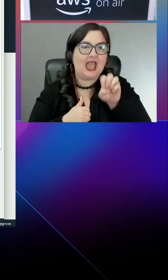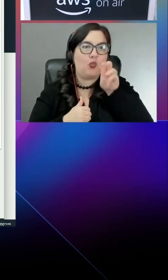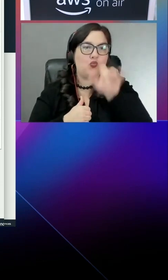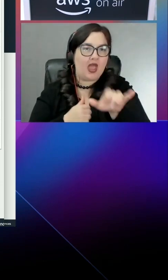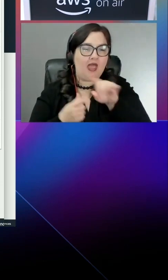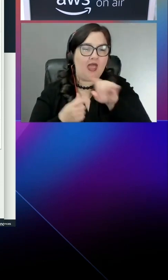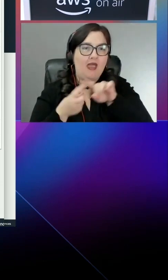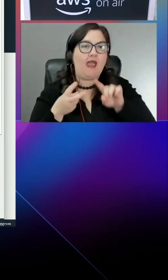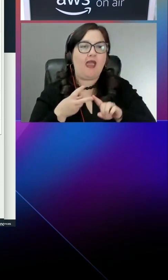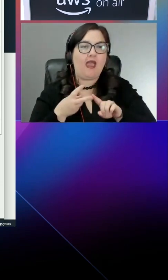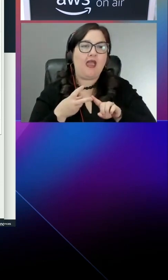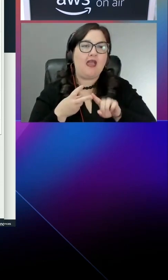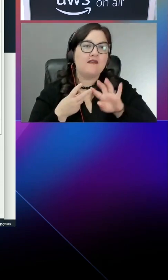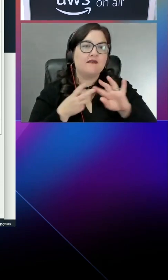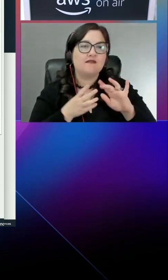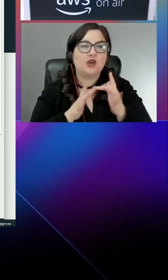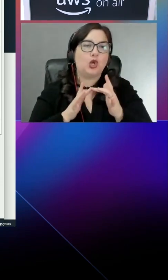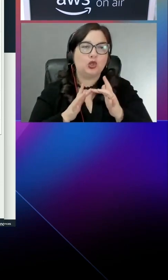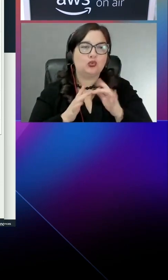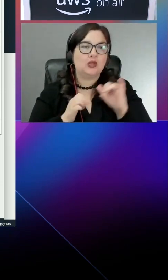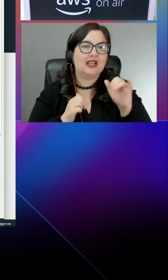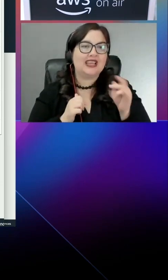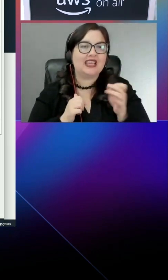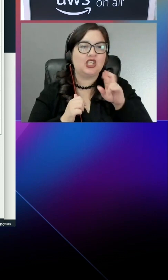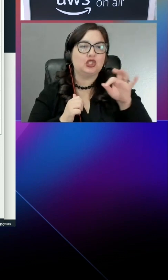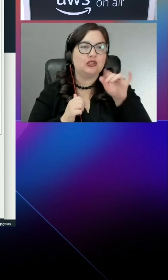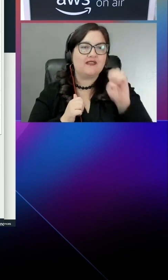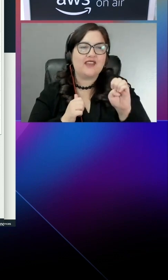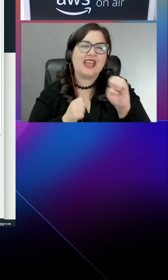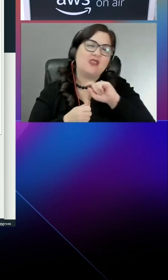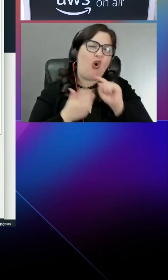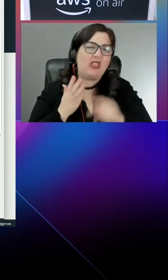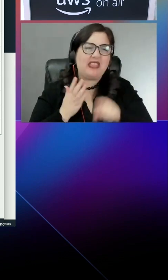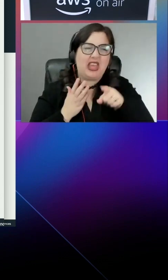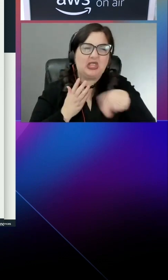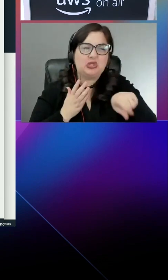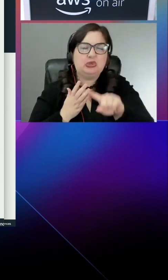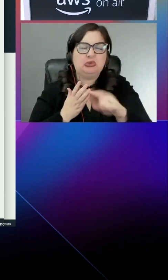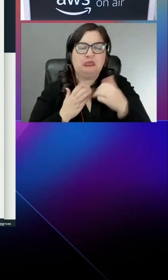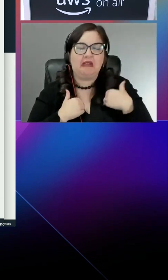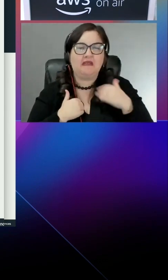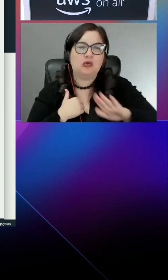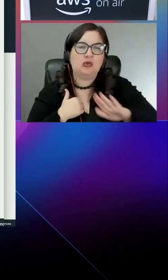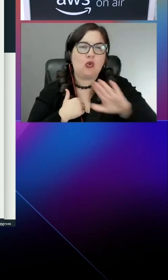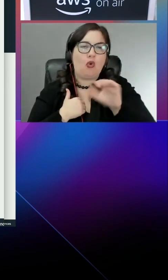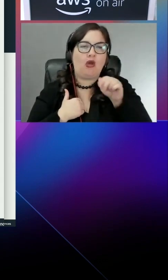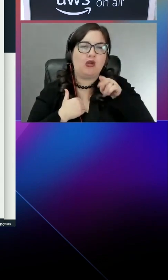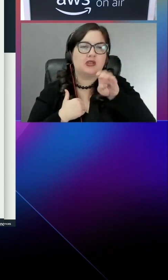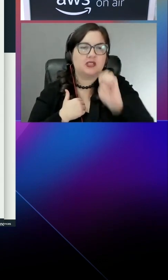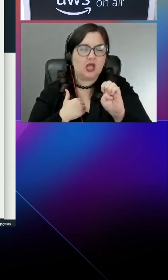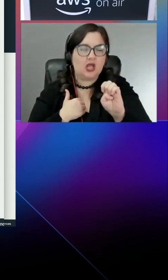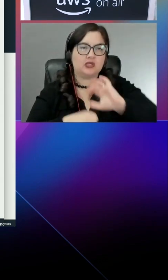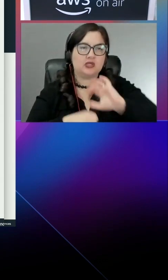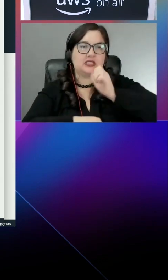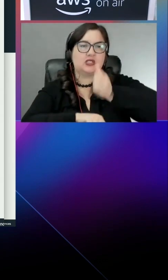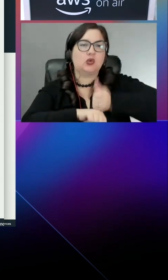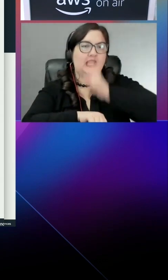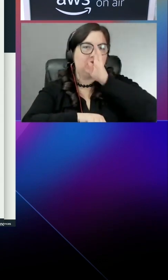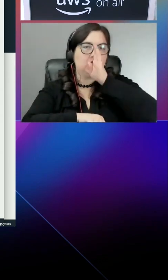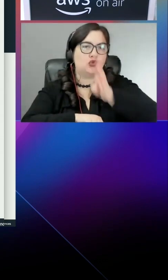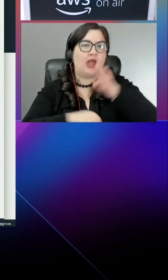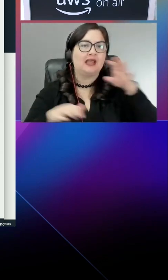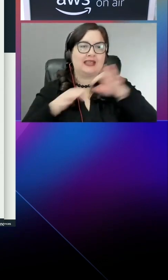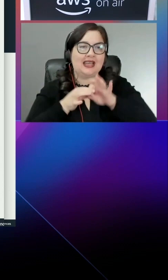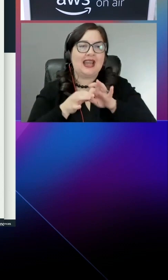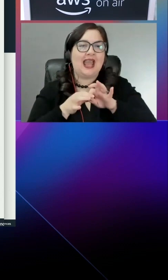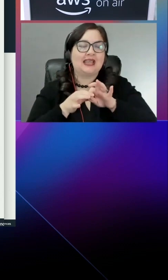know, all the things that you would have on your console. So first, we start by creating a Direct Connect gateway. You